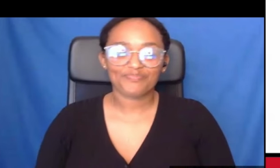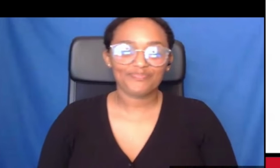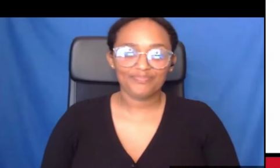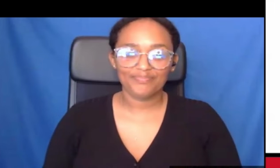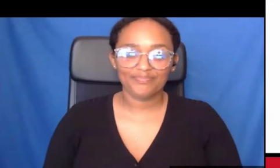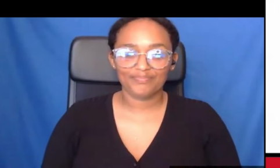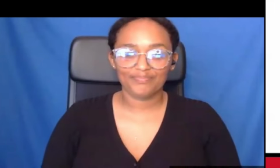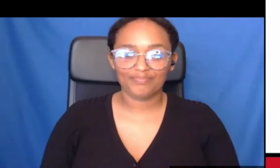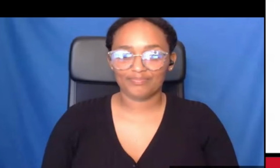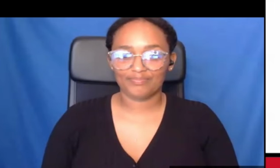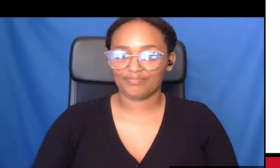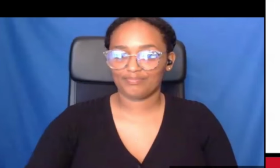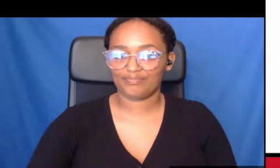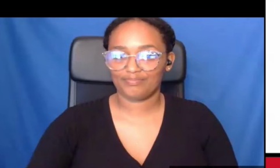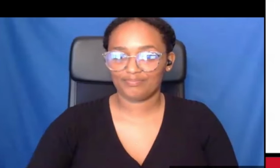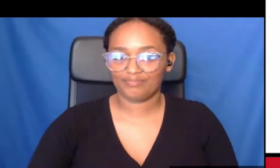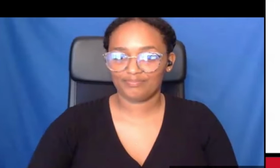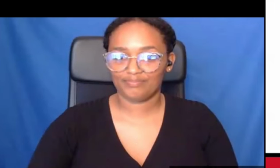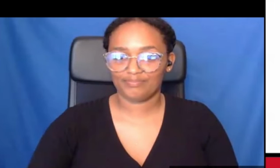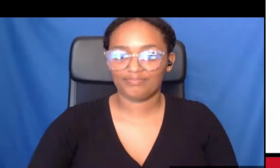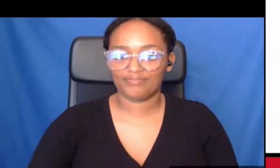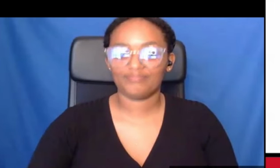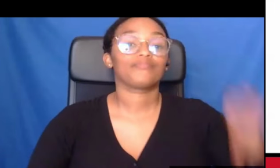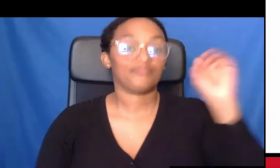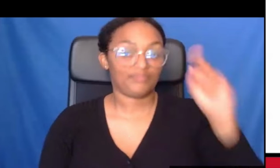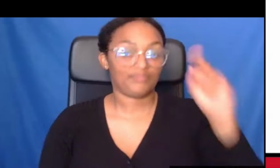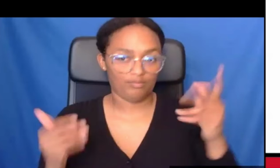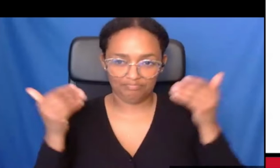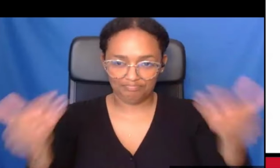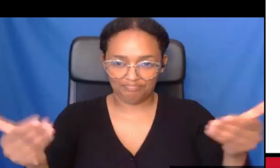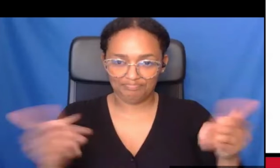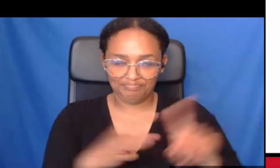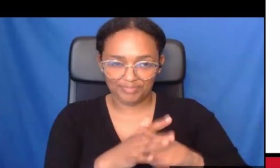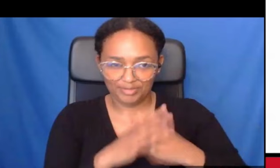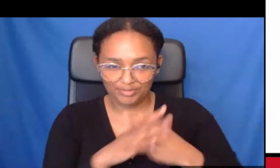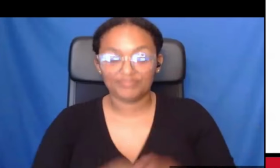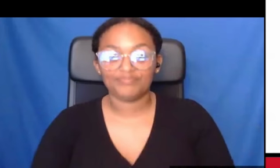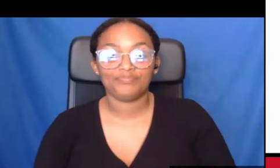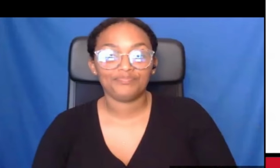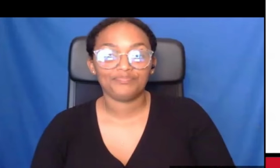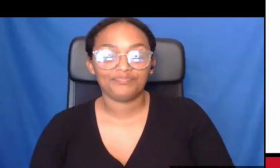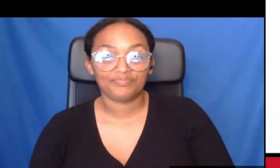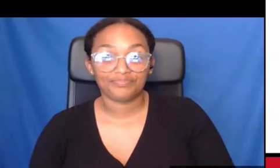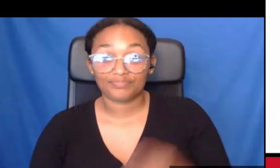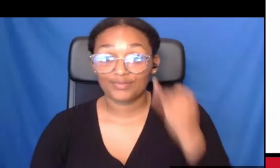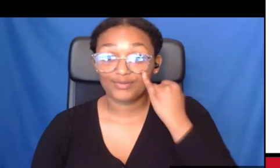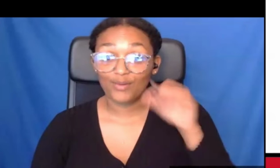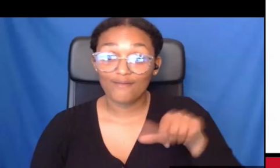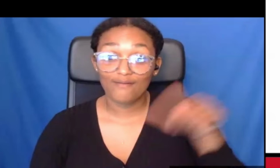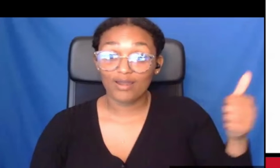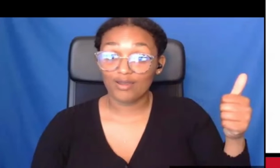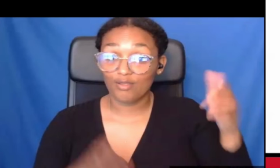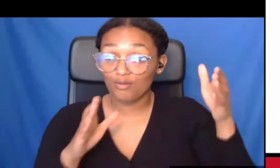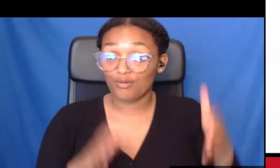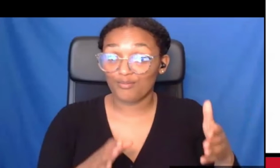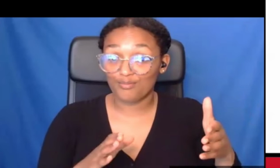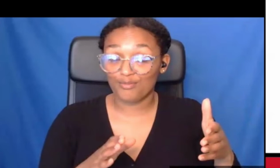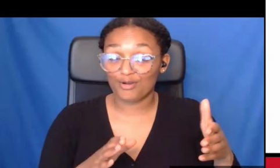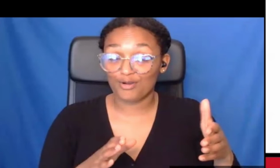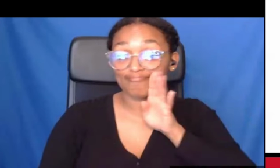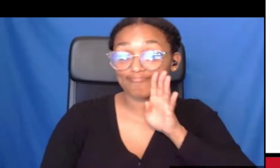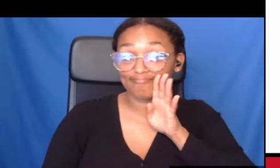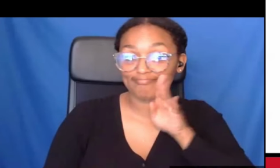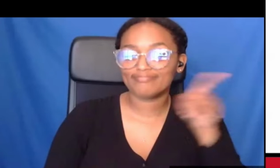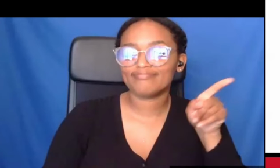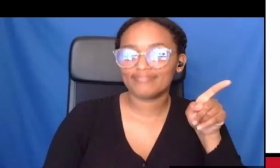All right, let's just get started. And if another voice comes in, that's Mary Jo. She might have a little bit to